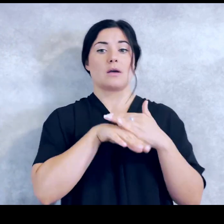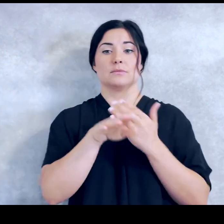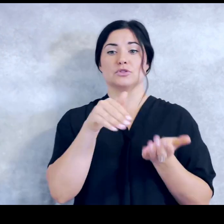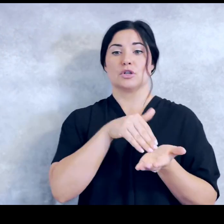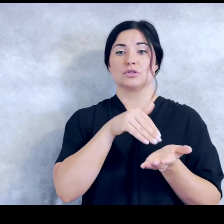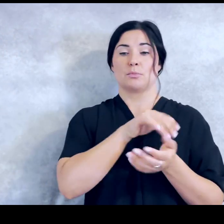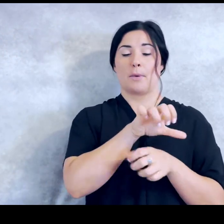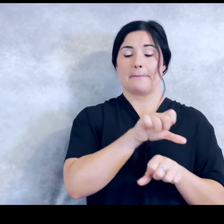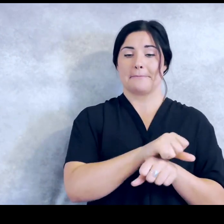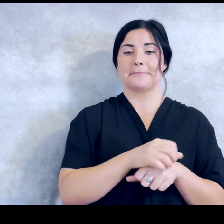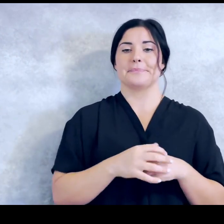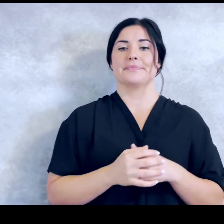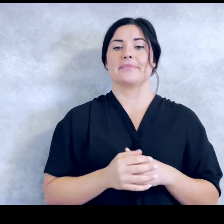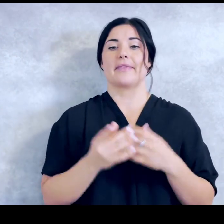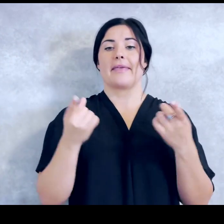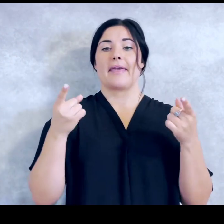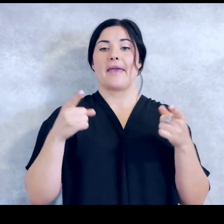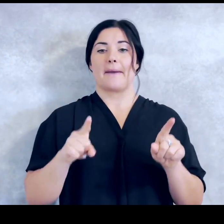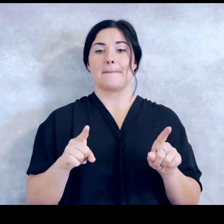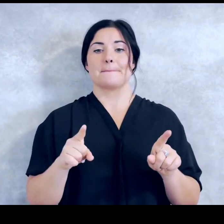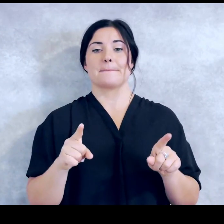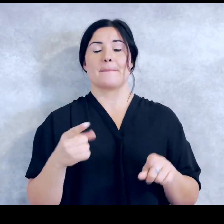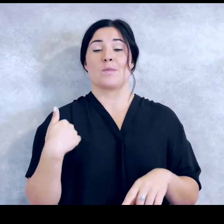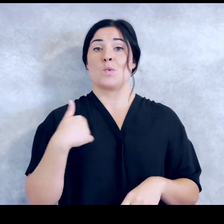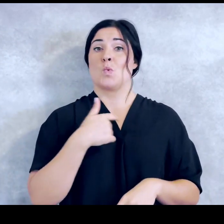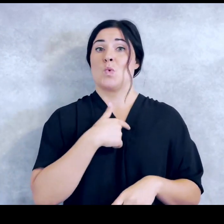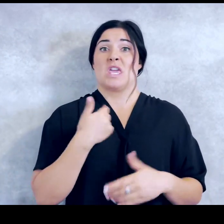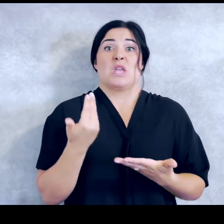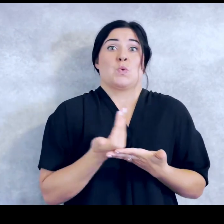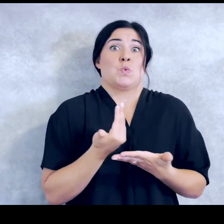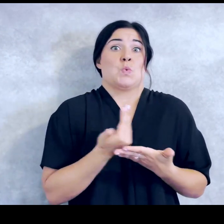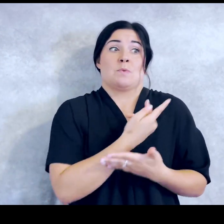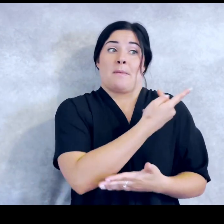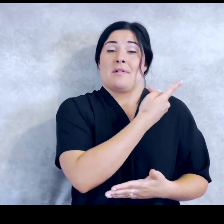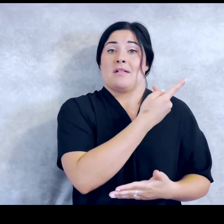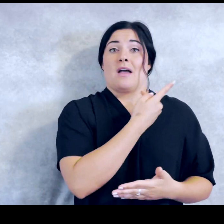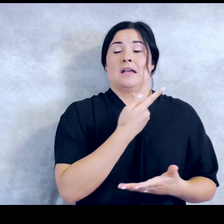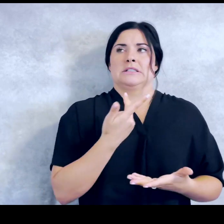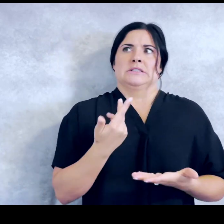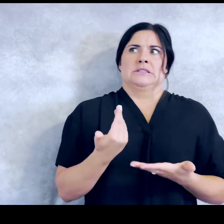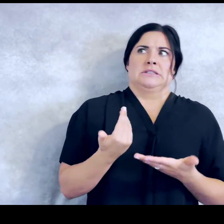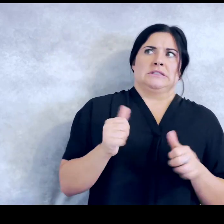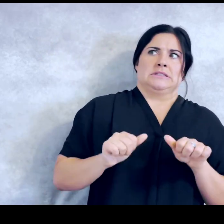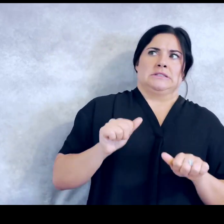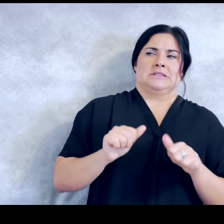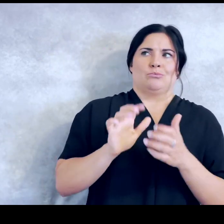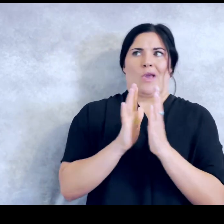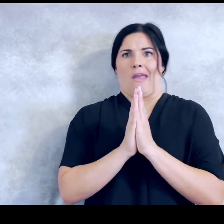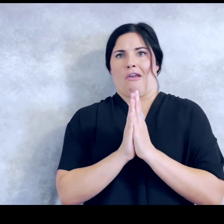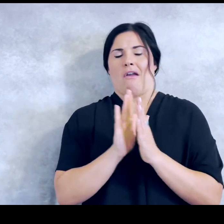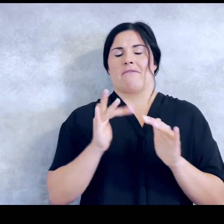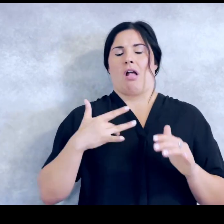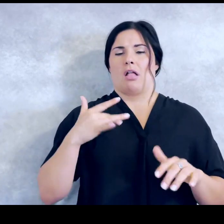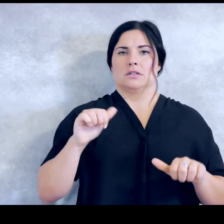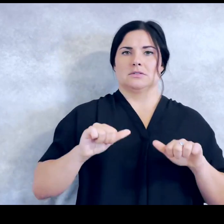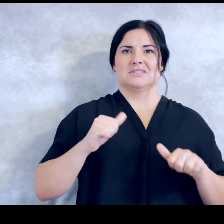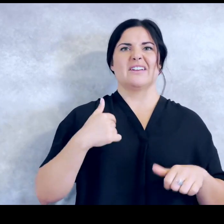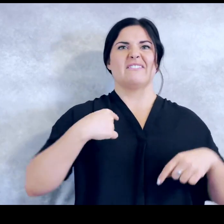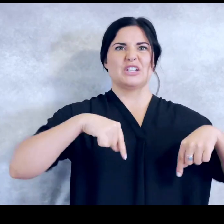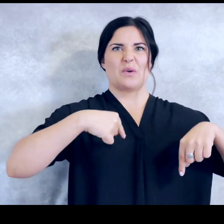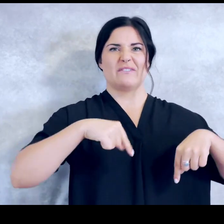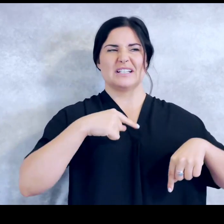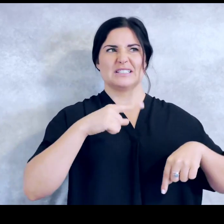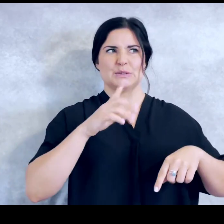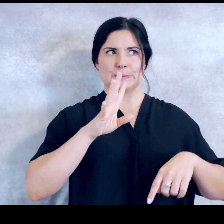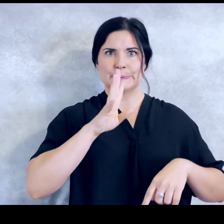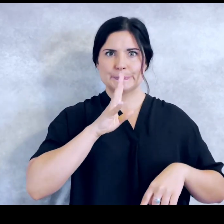the doctor's appointment. And again, we were super new in our walk, so prayer and all of that was still somewhat new to me. In fact, we were really nervous to